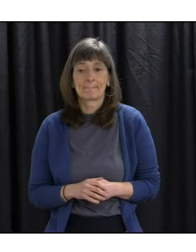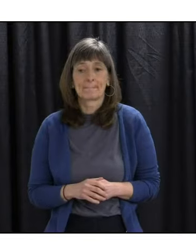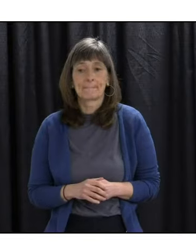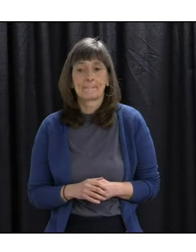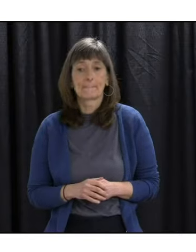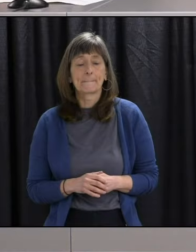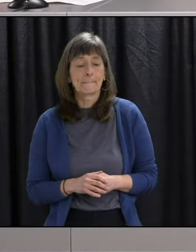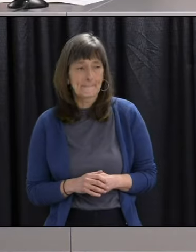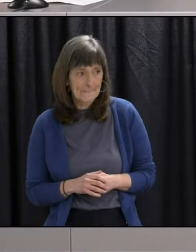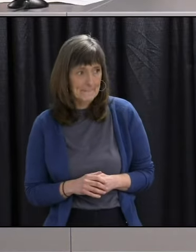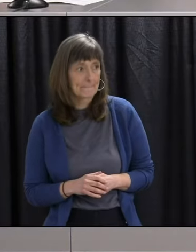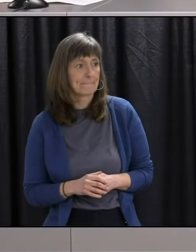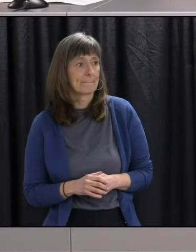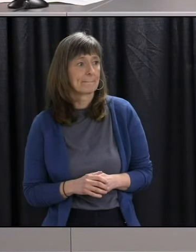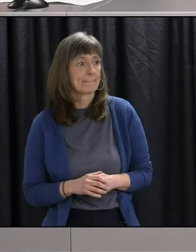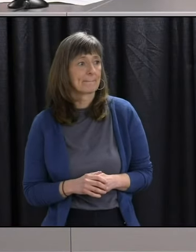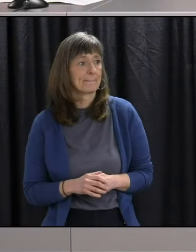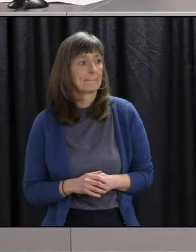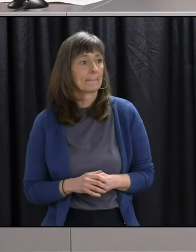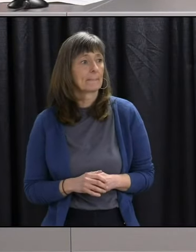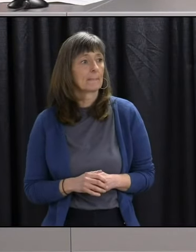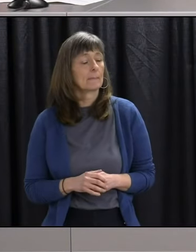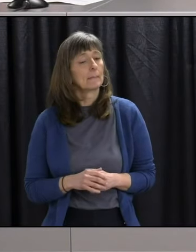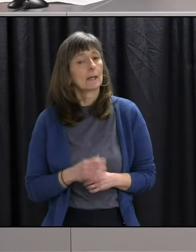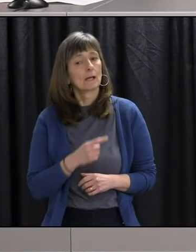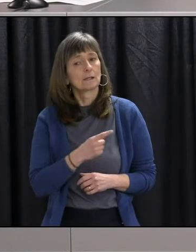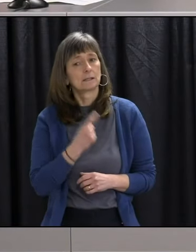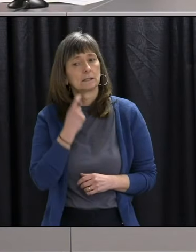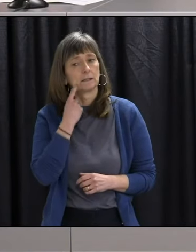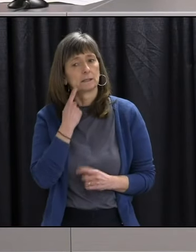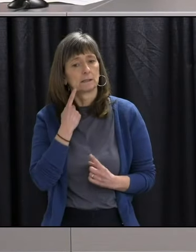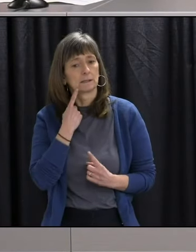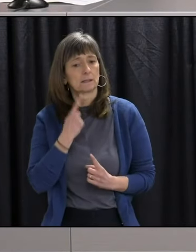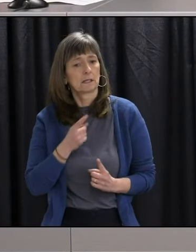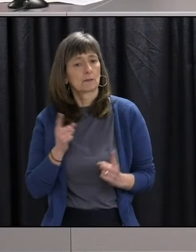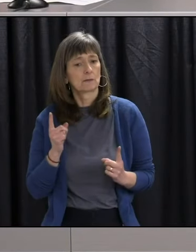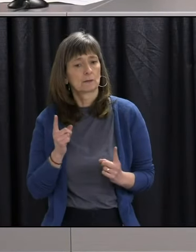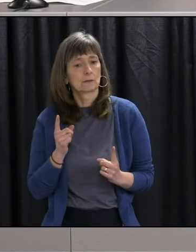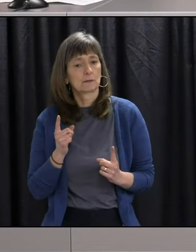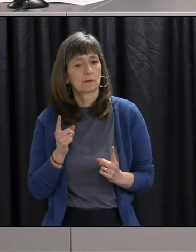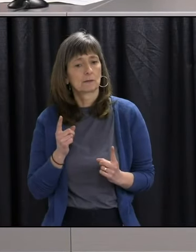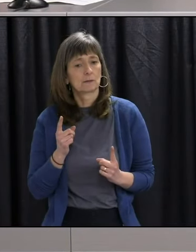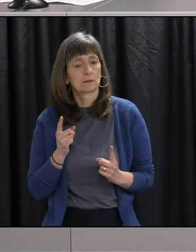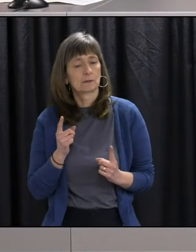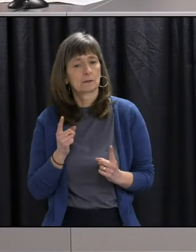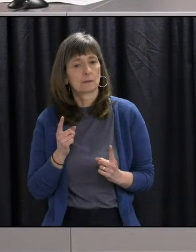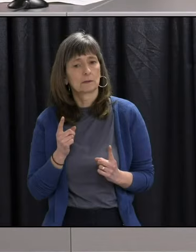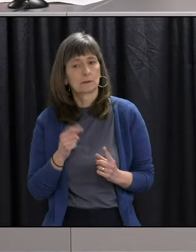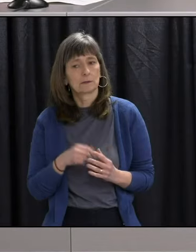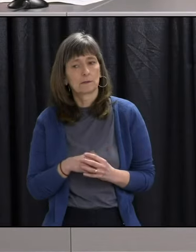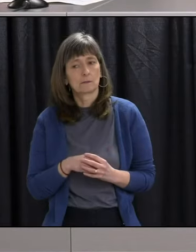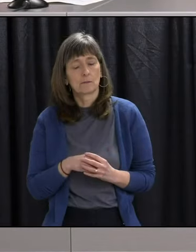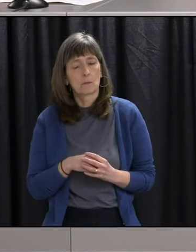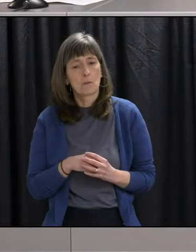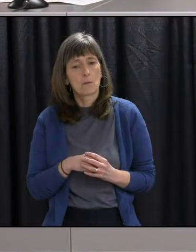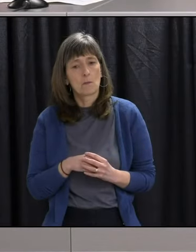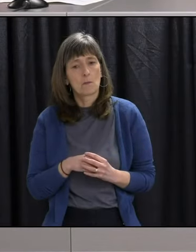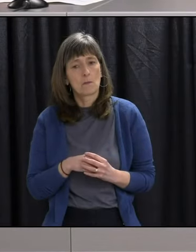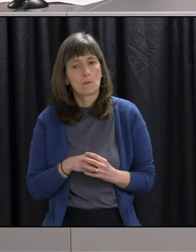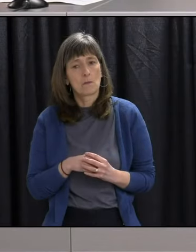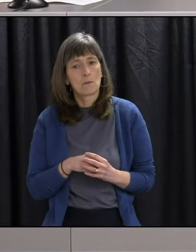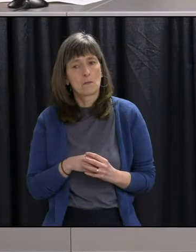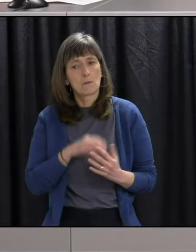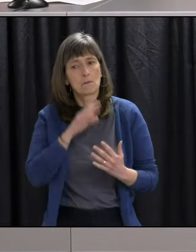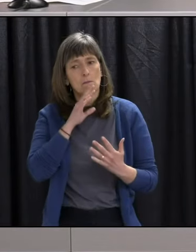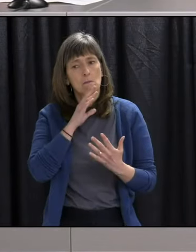Hi. You just announced the plan, which you alluded to a few days ago,